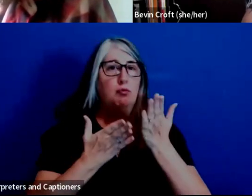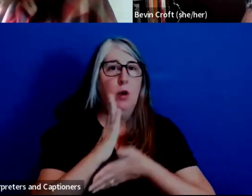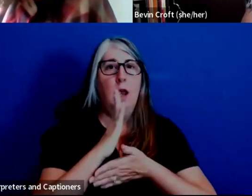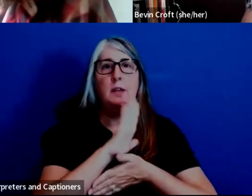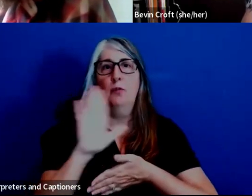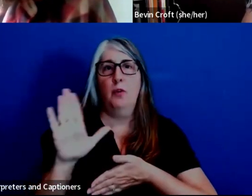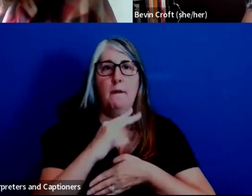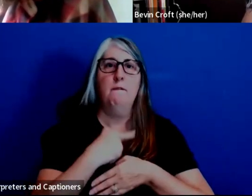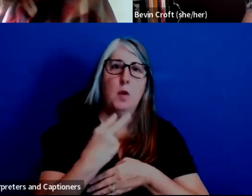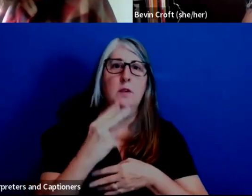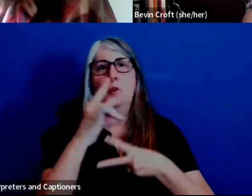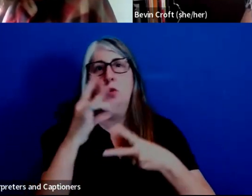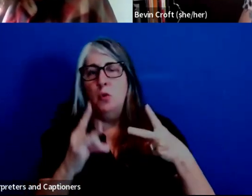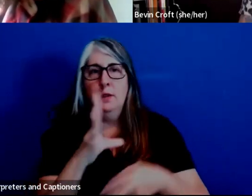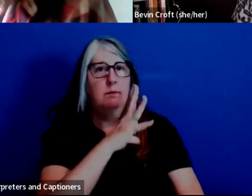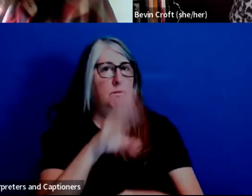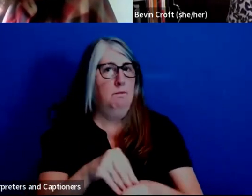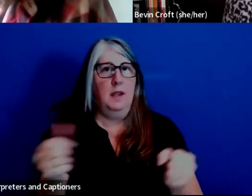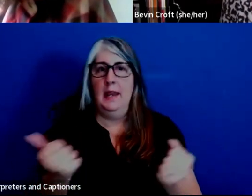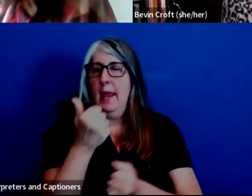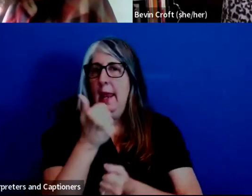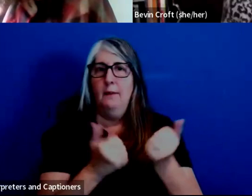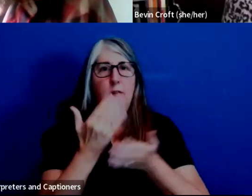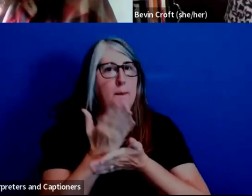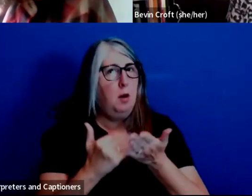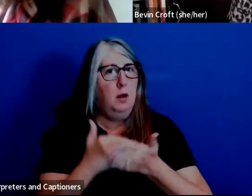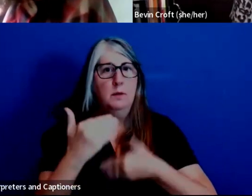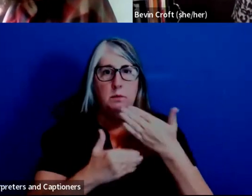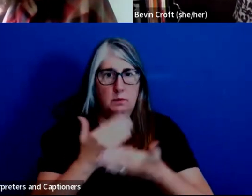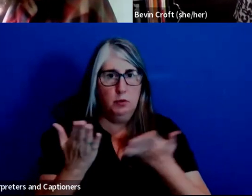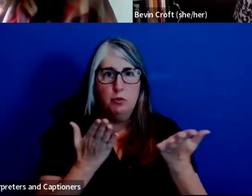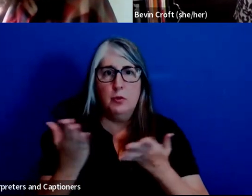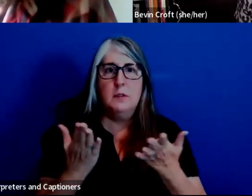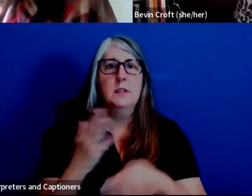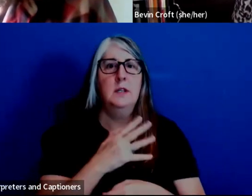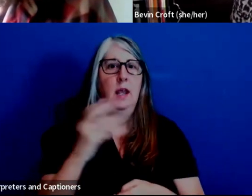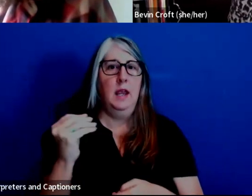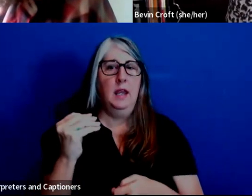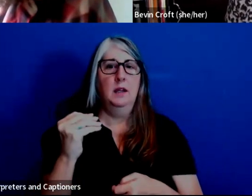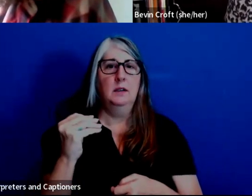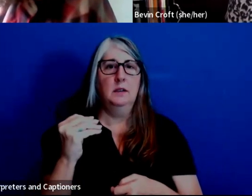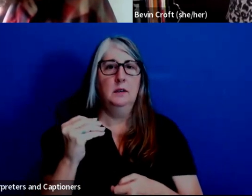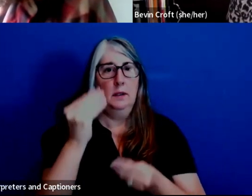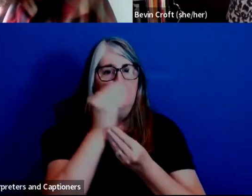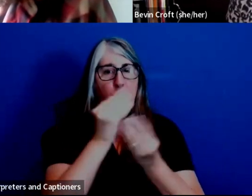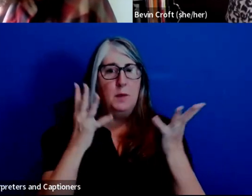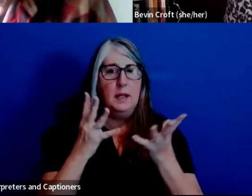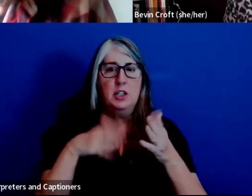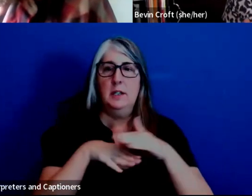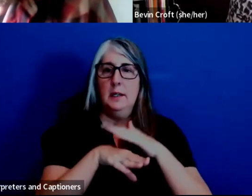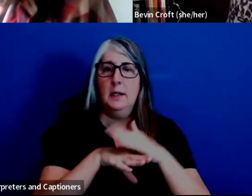choices reflected in every stage of their treatment planning and services delivery, as well as information and access